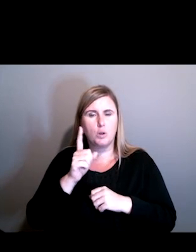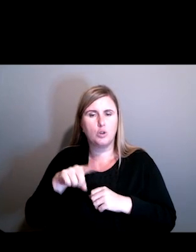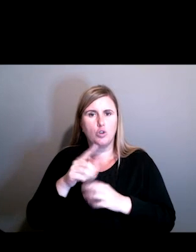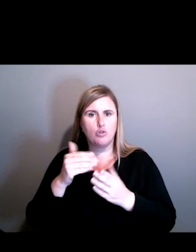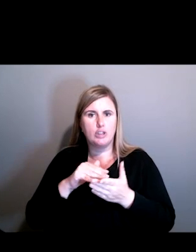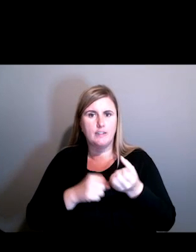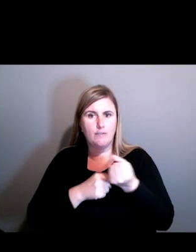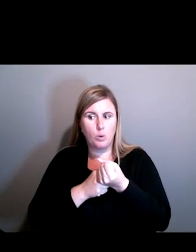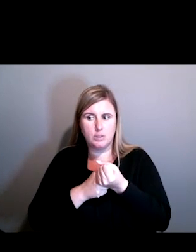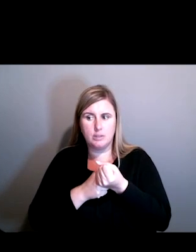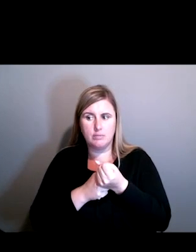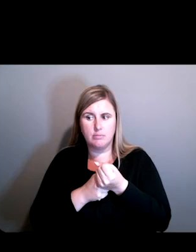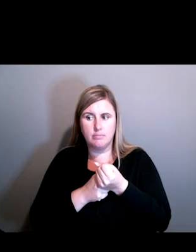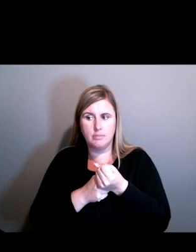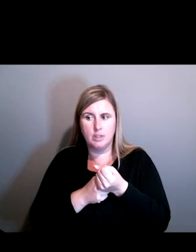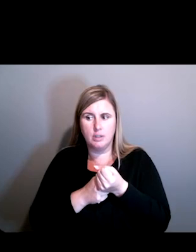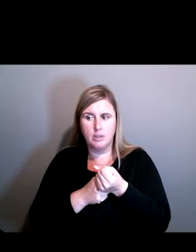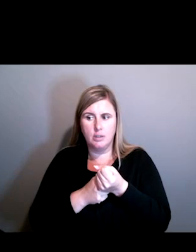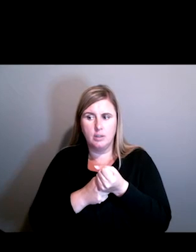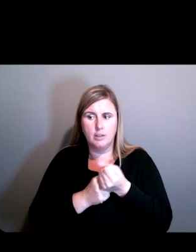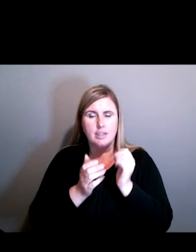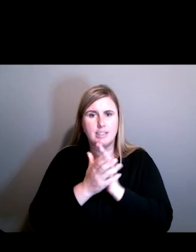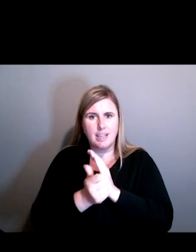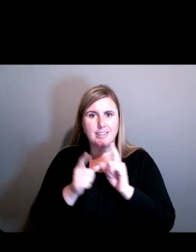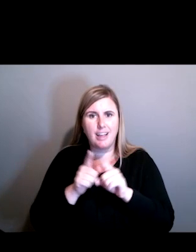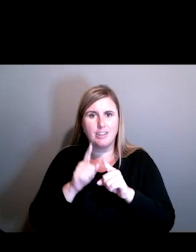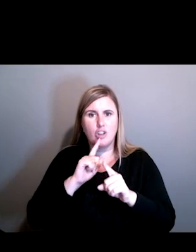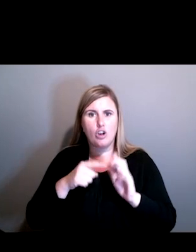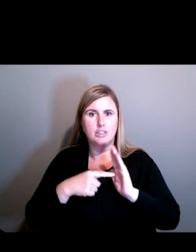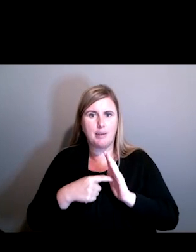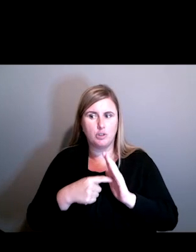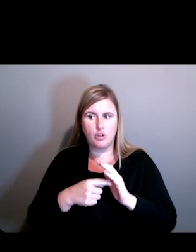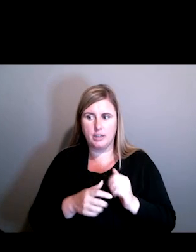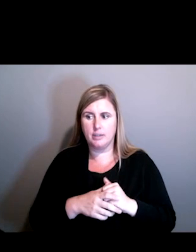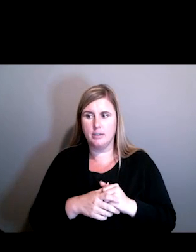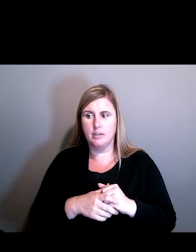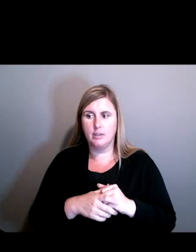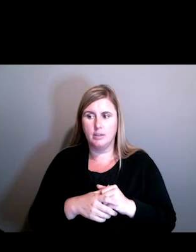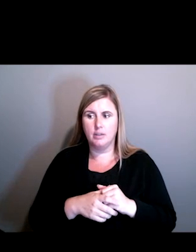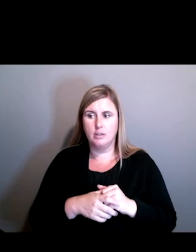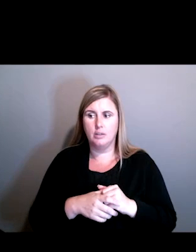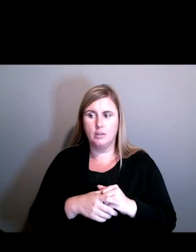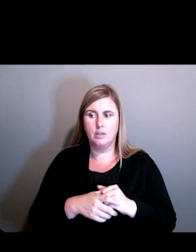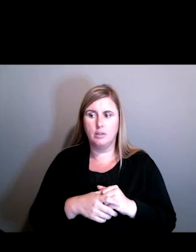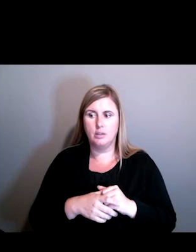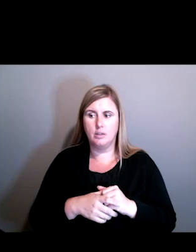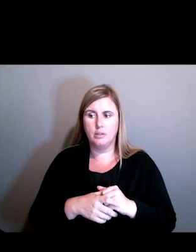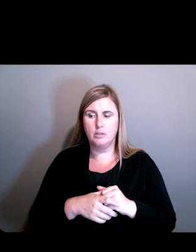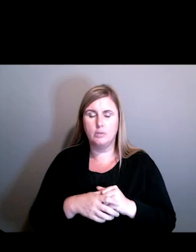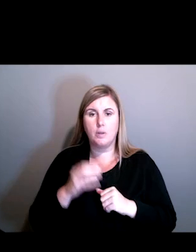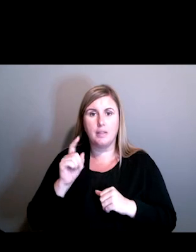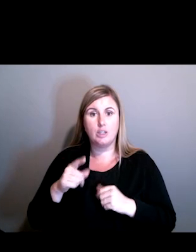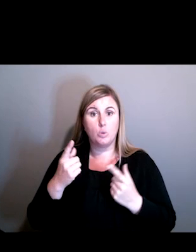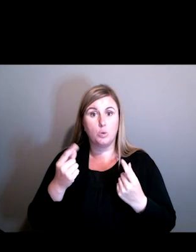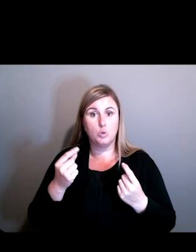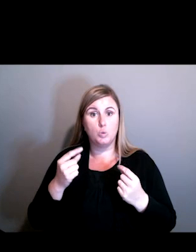you're reinforcing those skills as they are demonstrating them. And so this